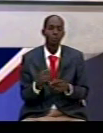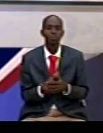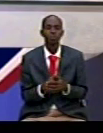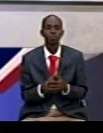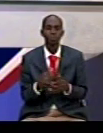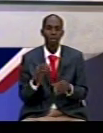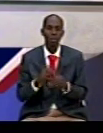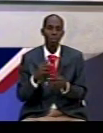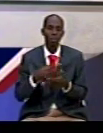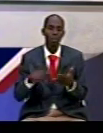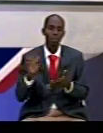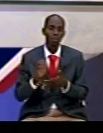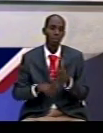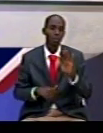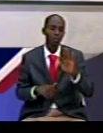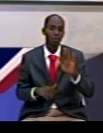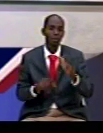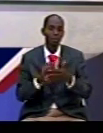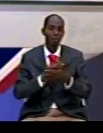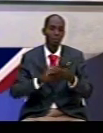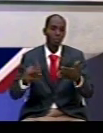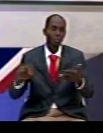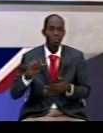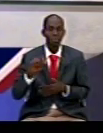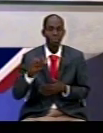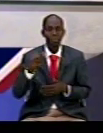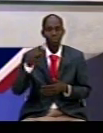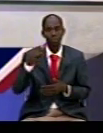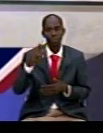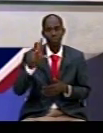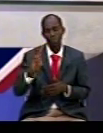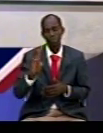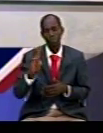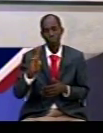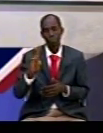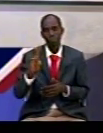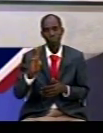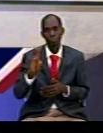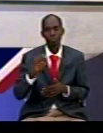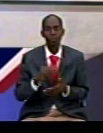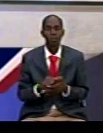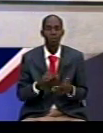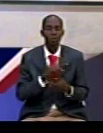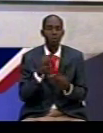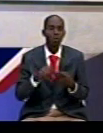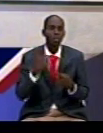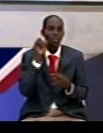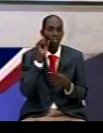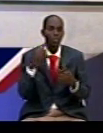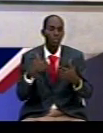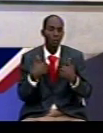5, reading from verse 27. When she had